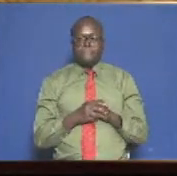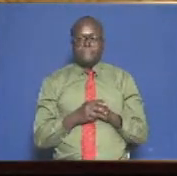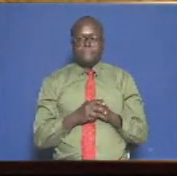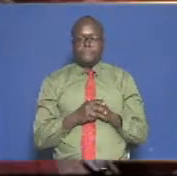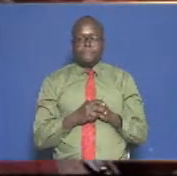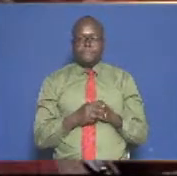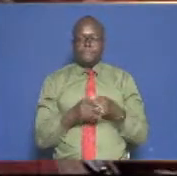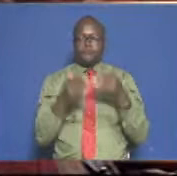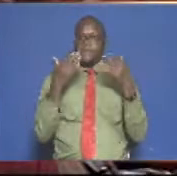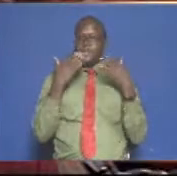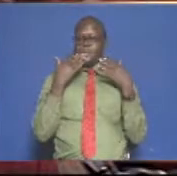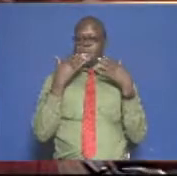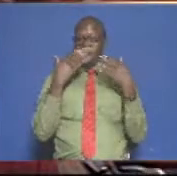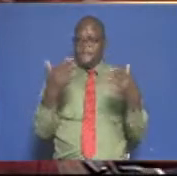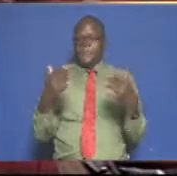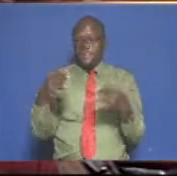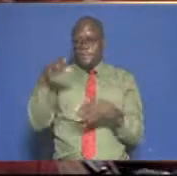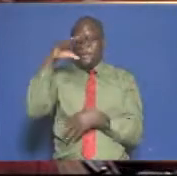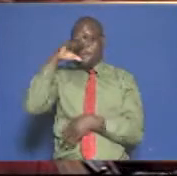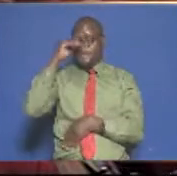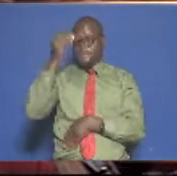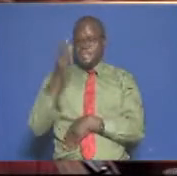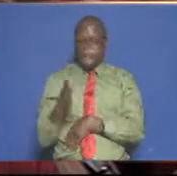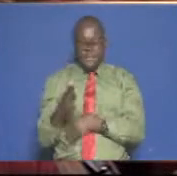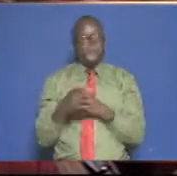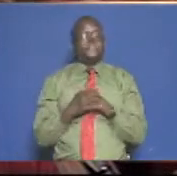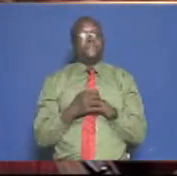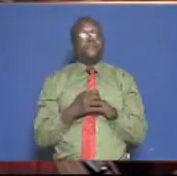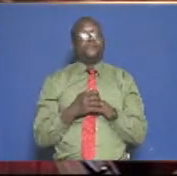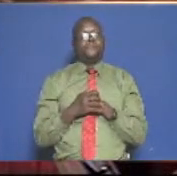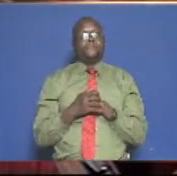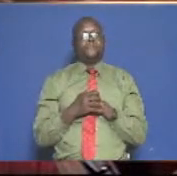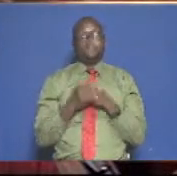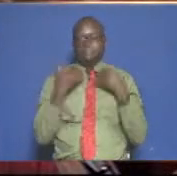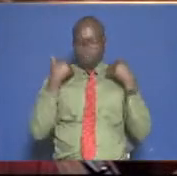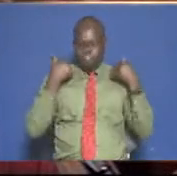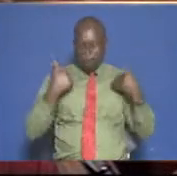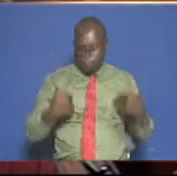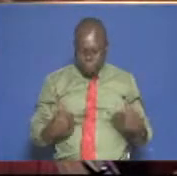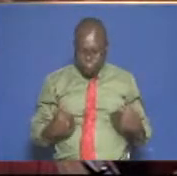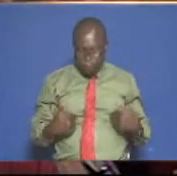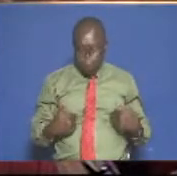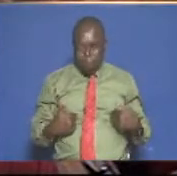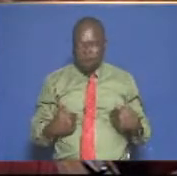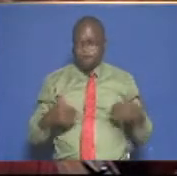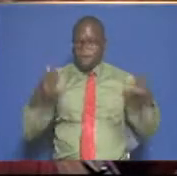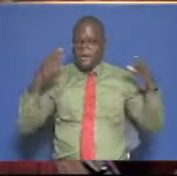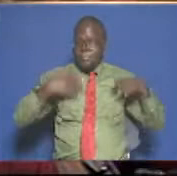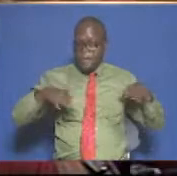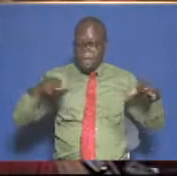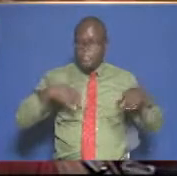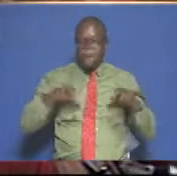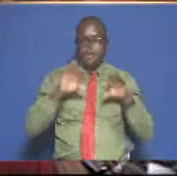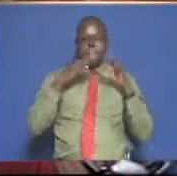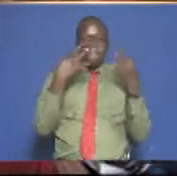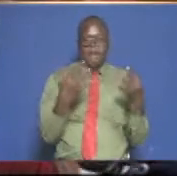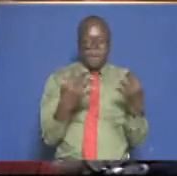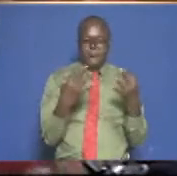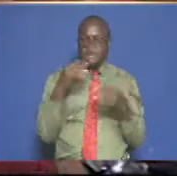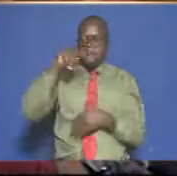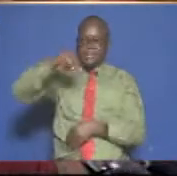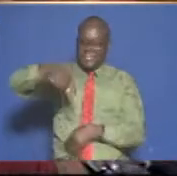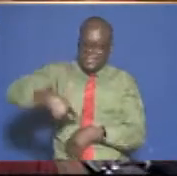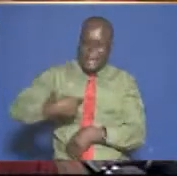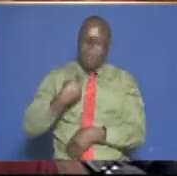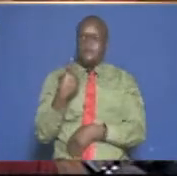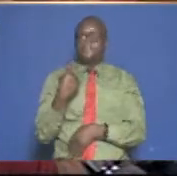I thank you, Mr. Speaker. On behalf of my constituency, my family, and myself,